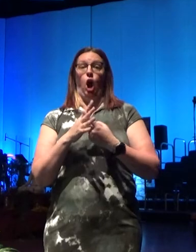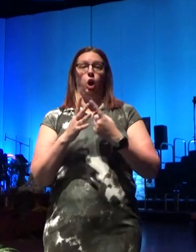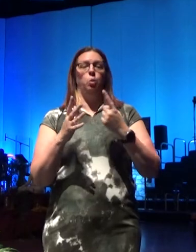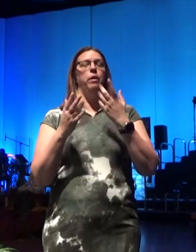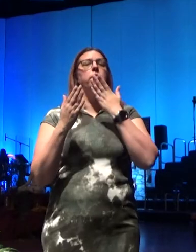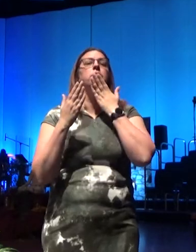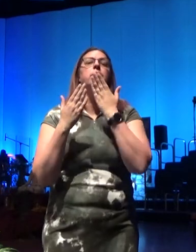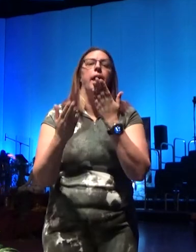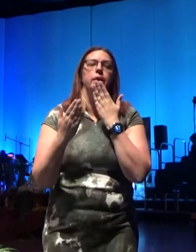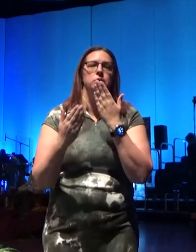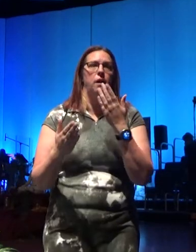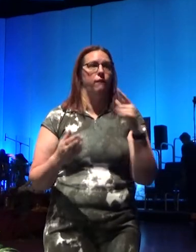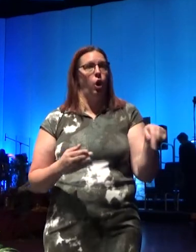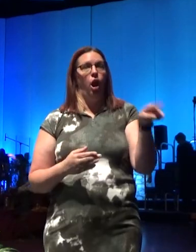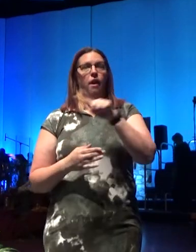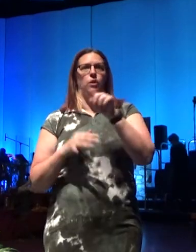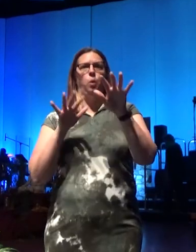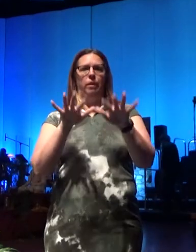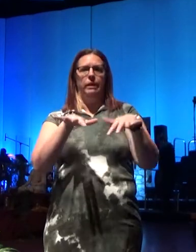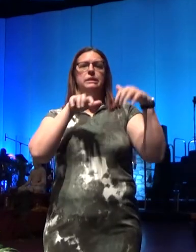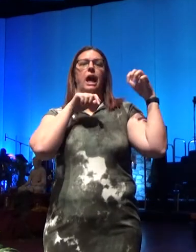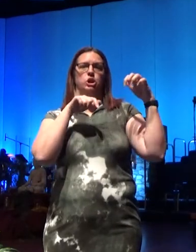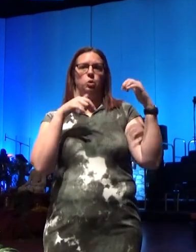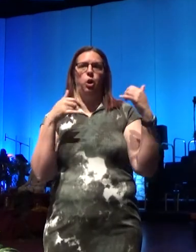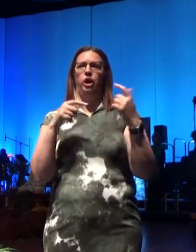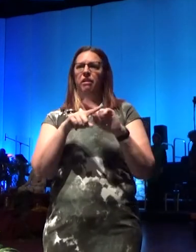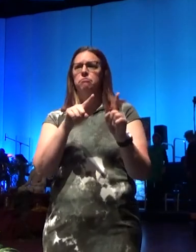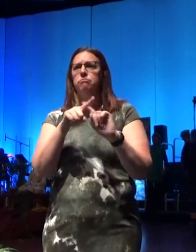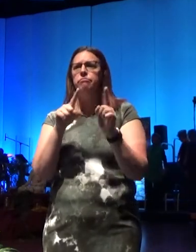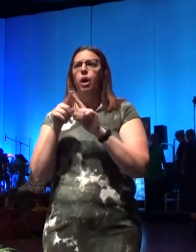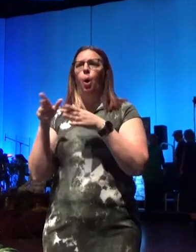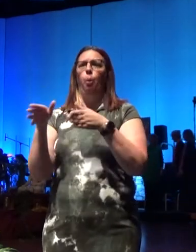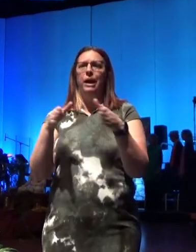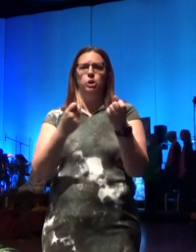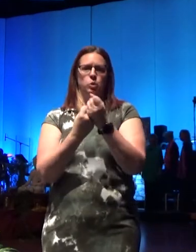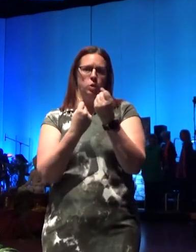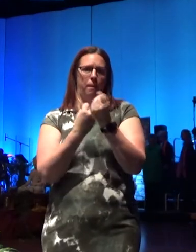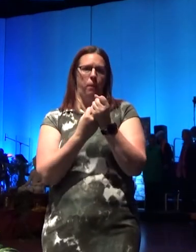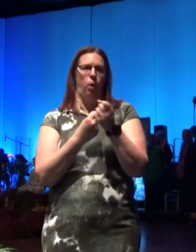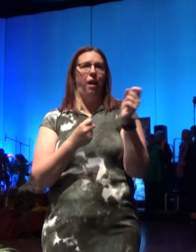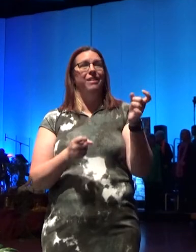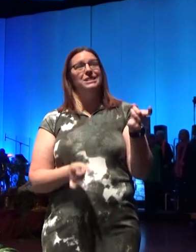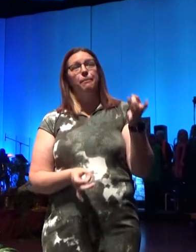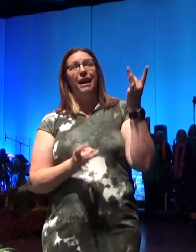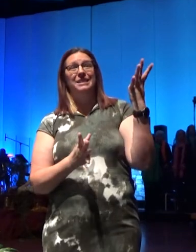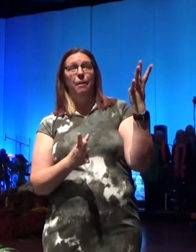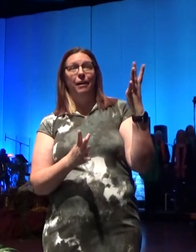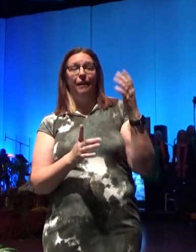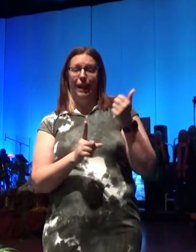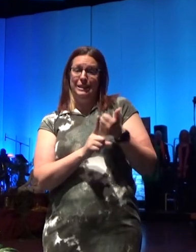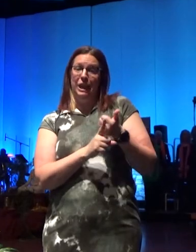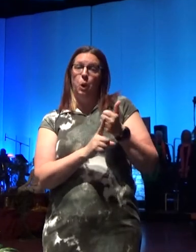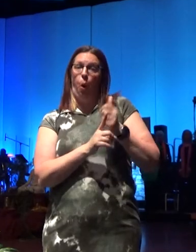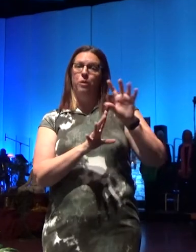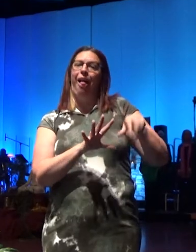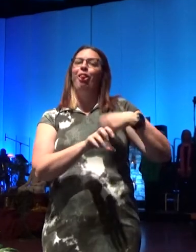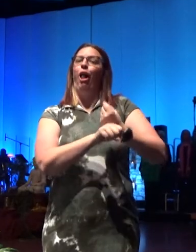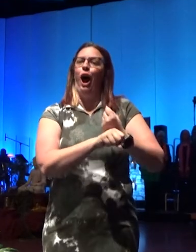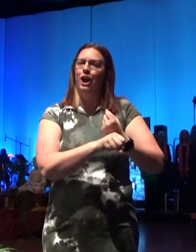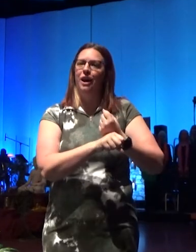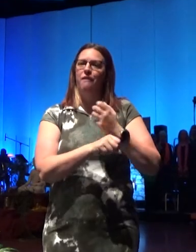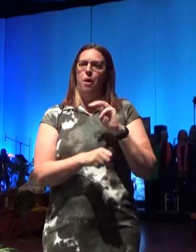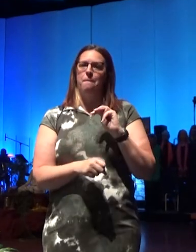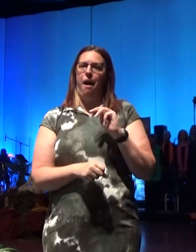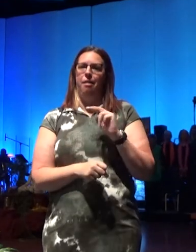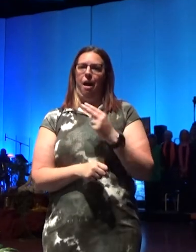today and all the ways that you support Mile High Church. This pandemic has been its own lock in a way for Mile High. What a wonderful opportunity for us